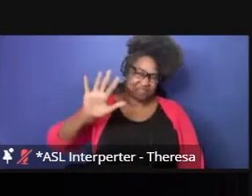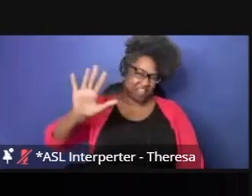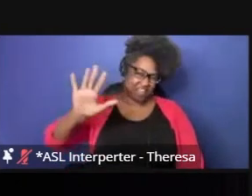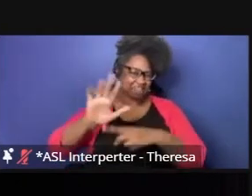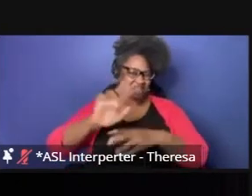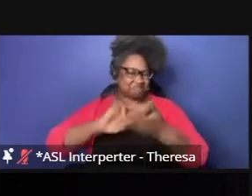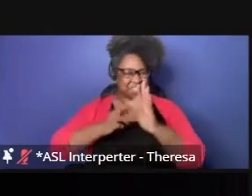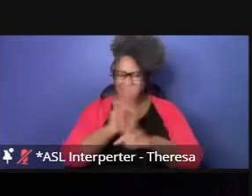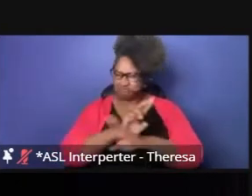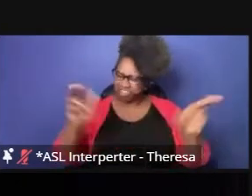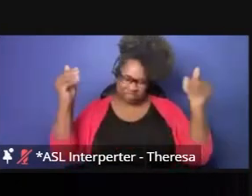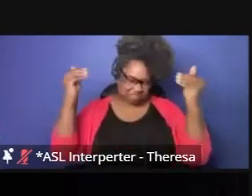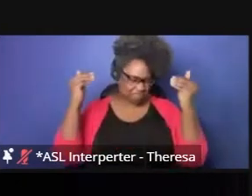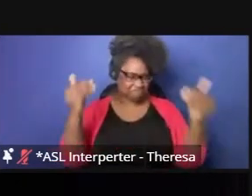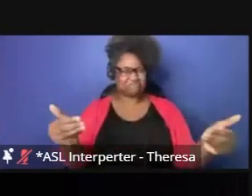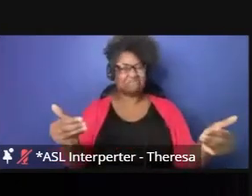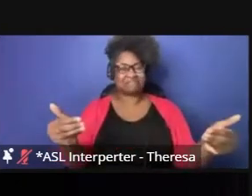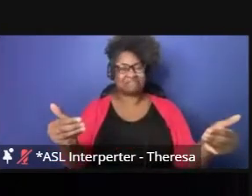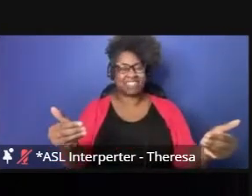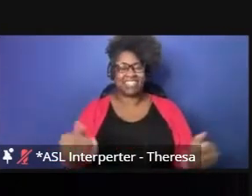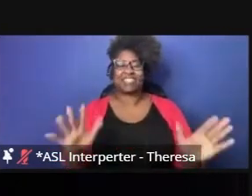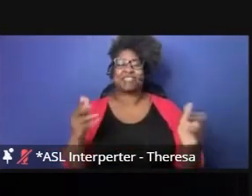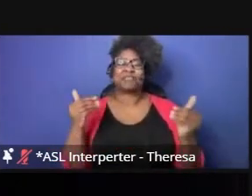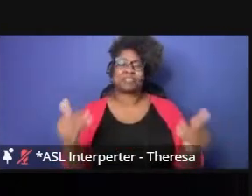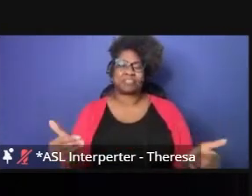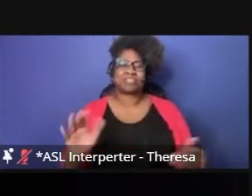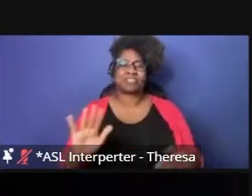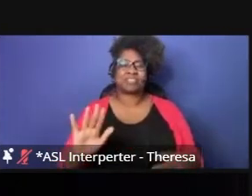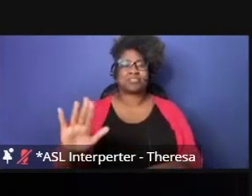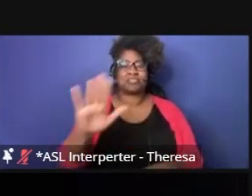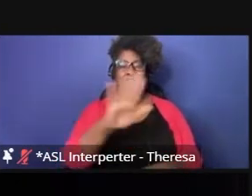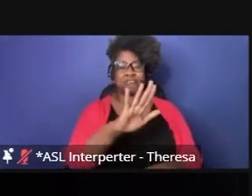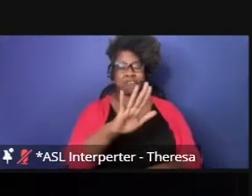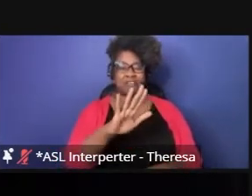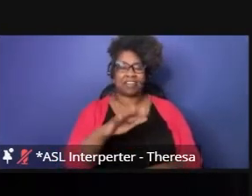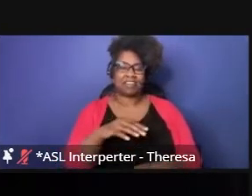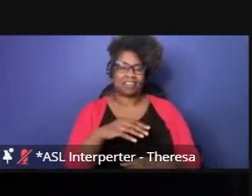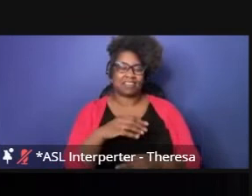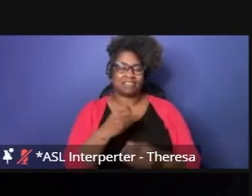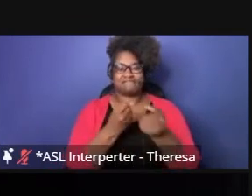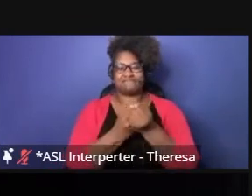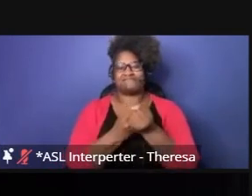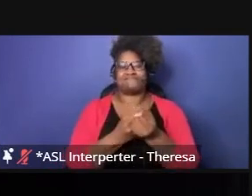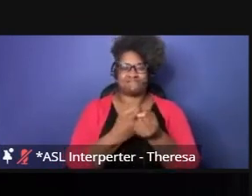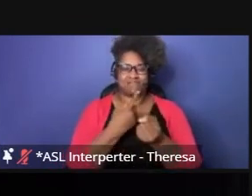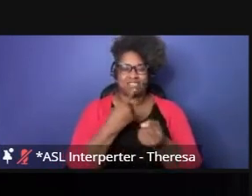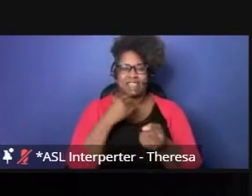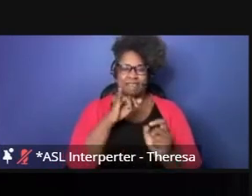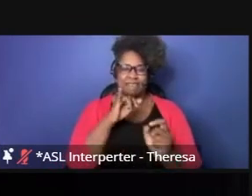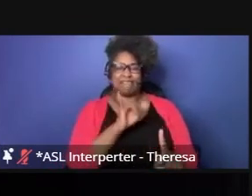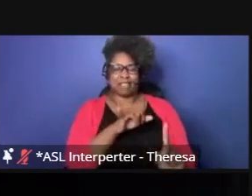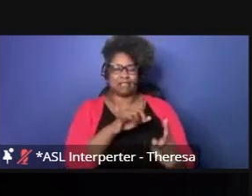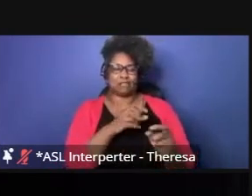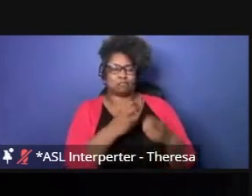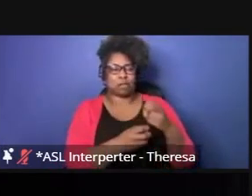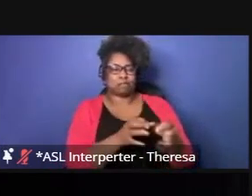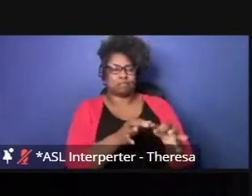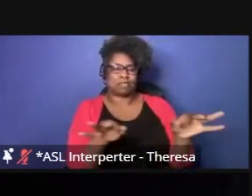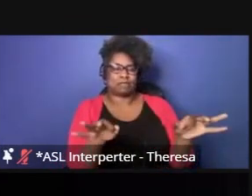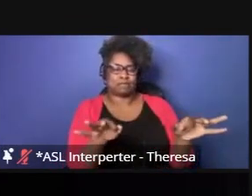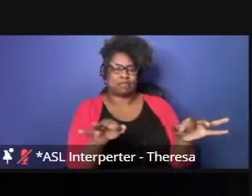All right. We're going forth with your affirmation of this is the problem statement. How do we